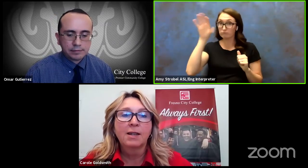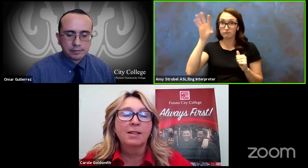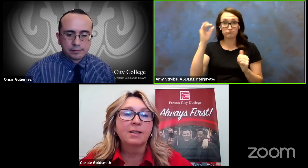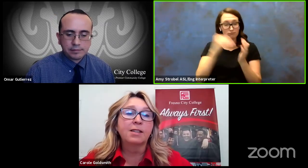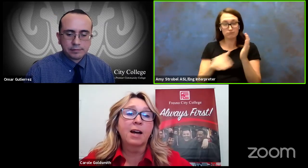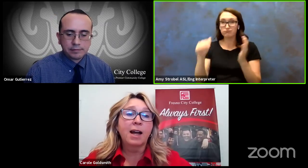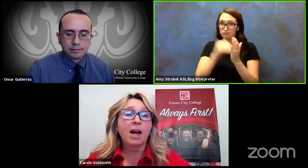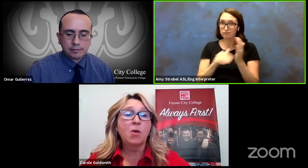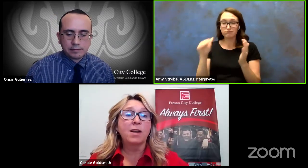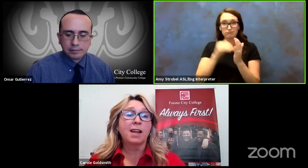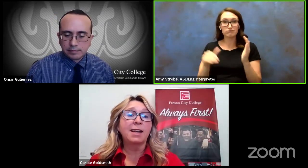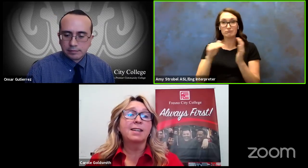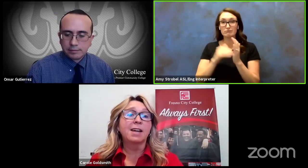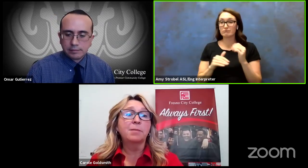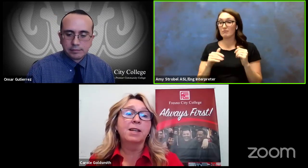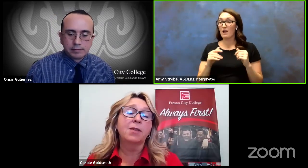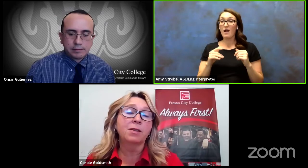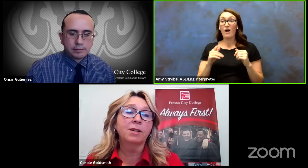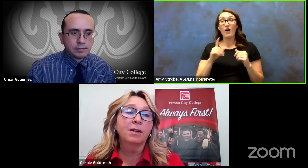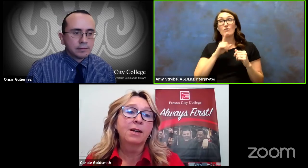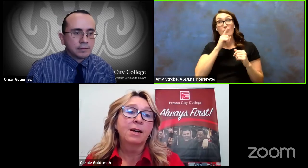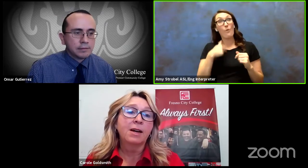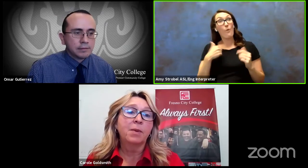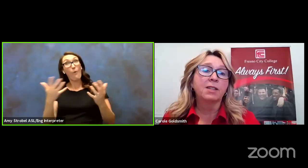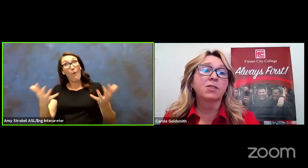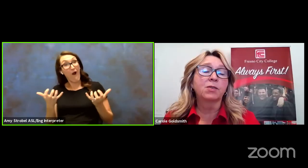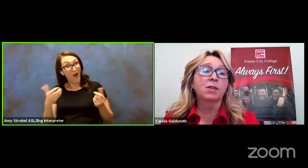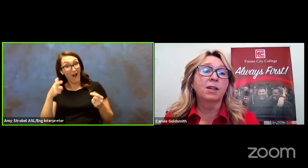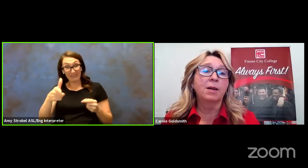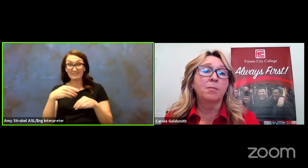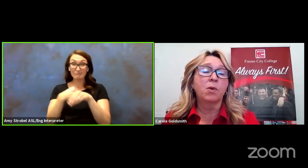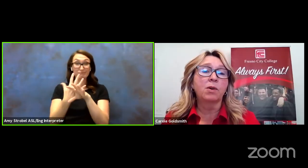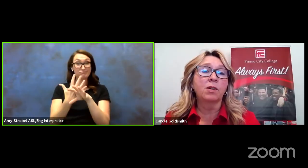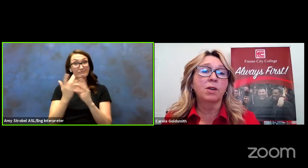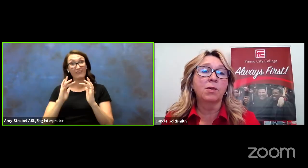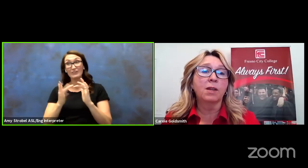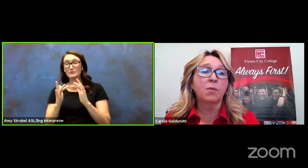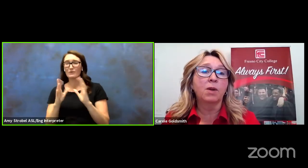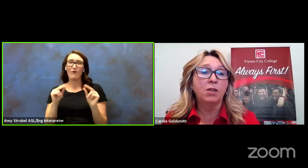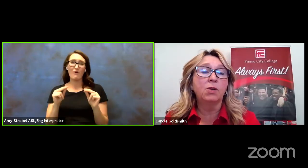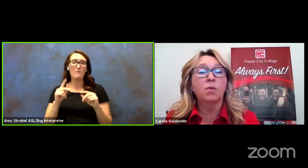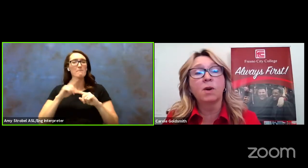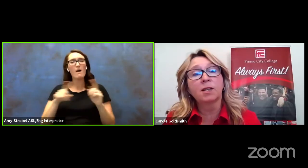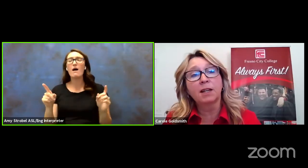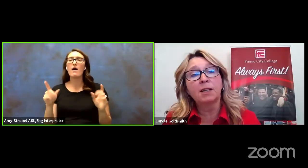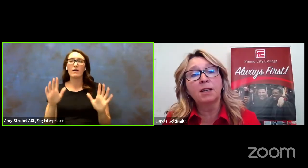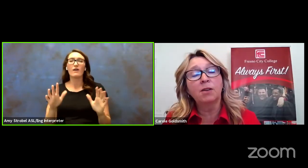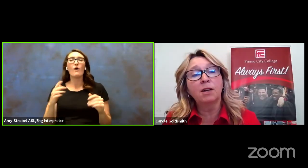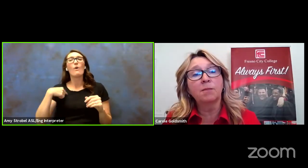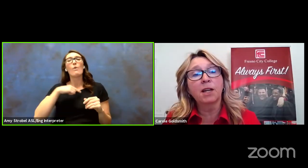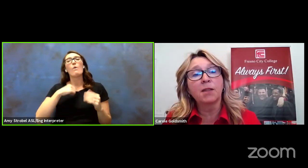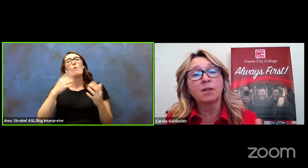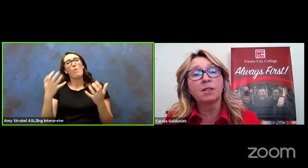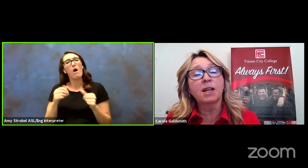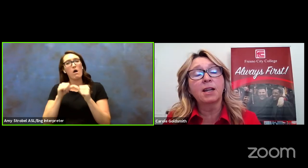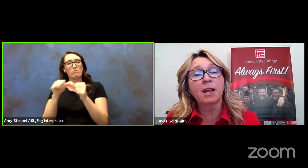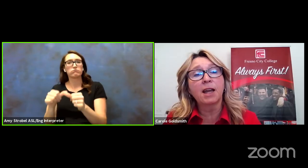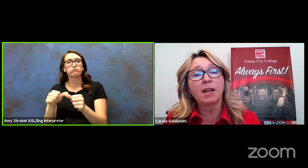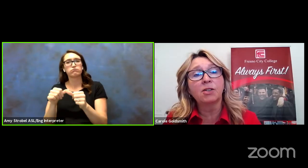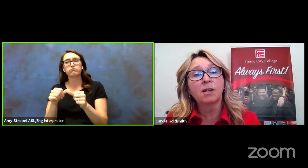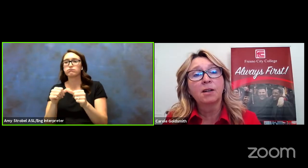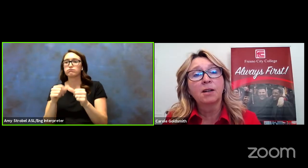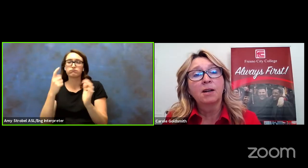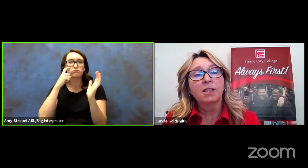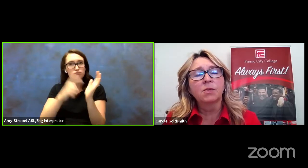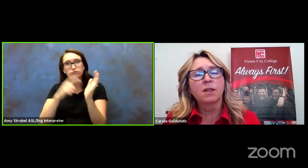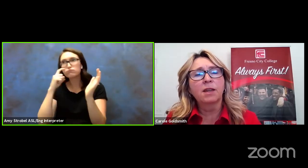weeks. This is not how we'd like to come together, but it's certainly important to note that we do want to continue to come together and stay